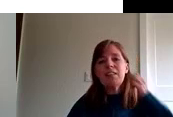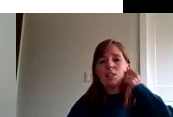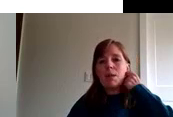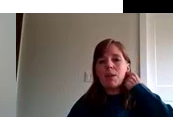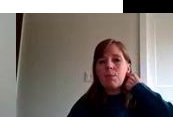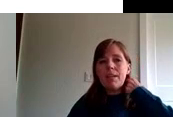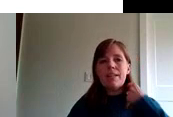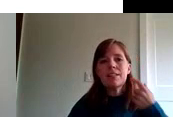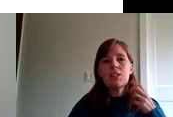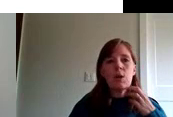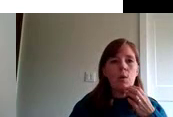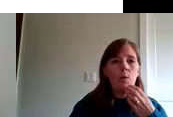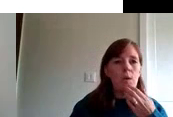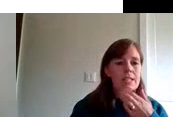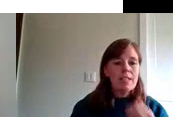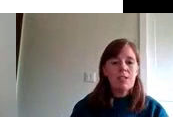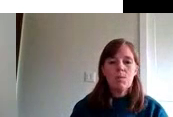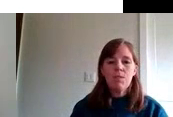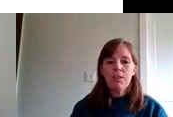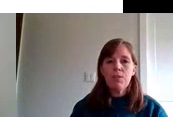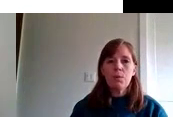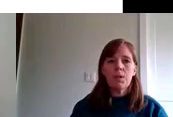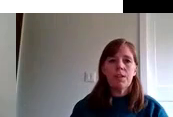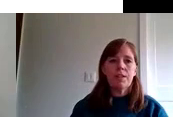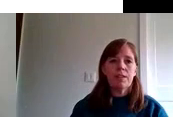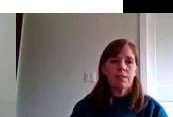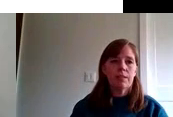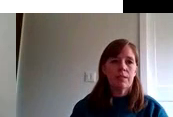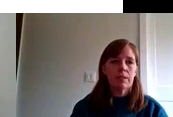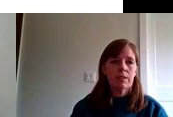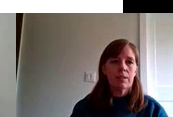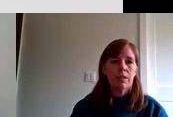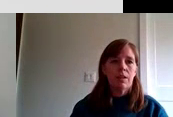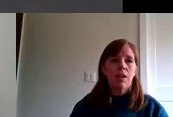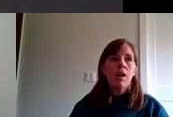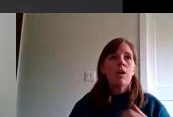All right, that's about a minute. So let's move on forward.